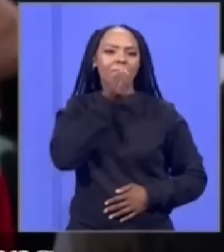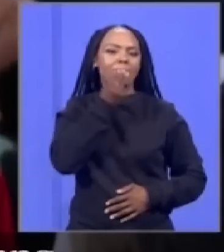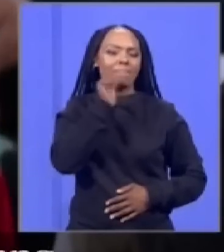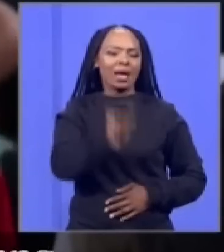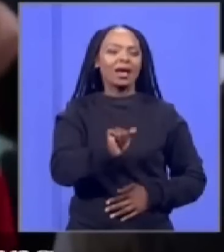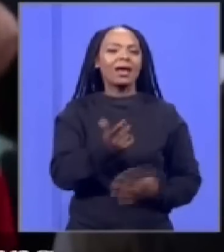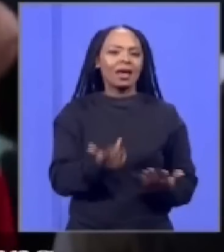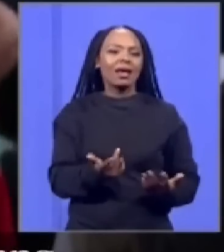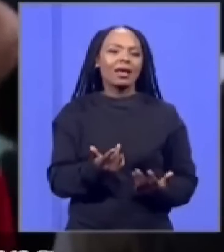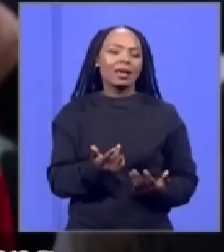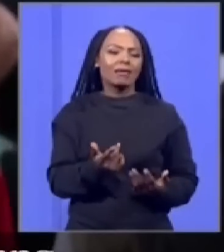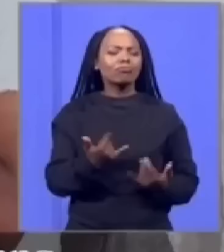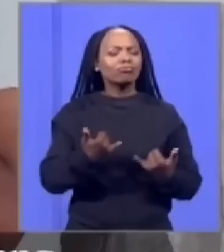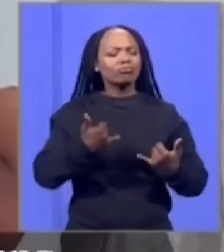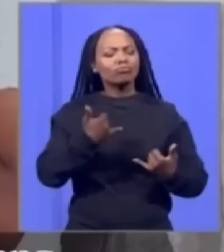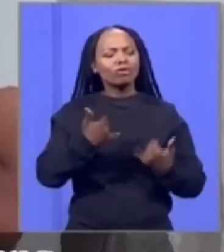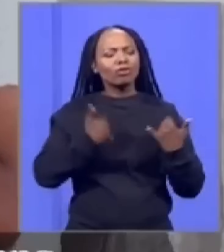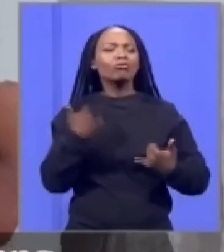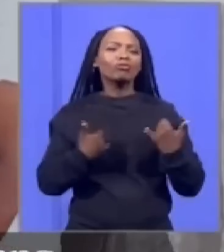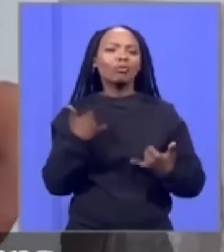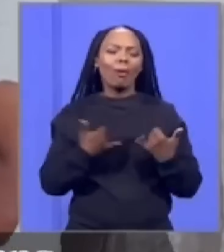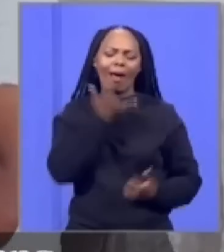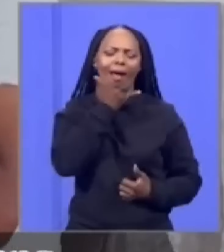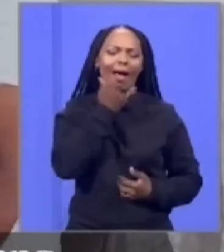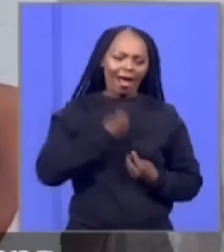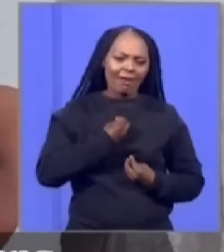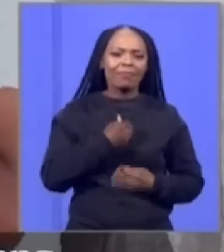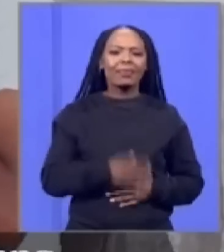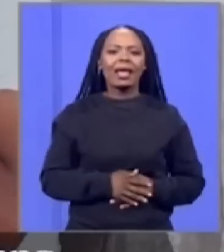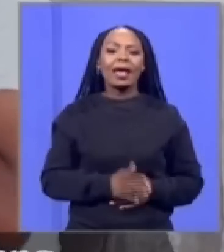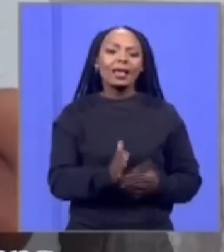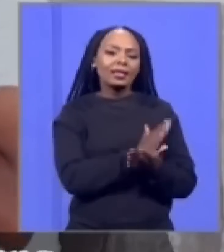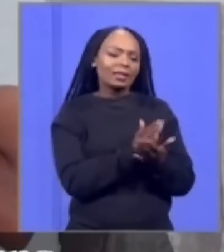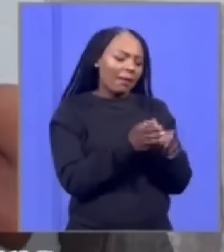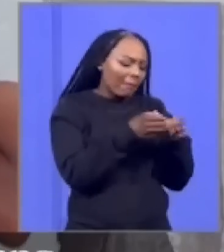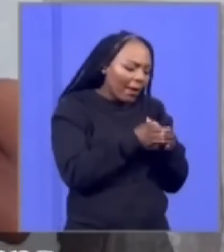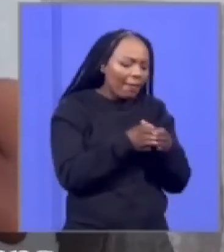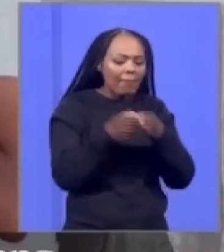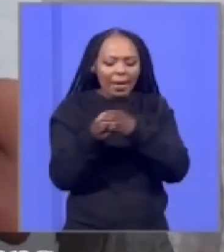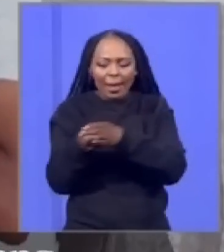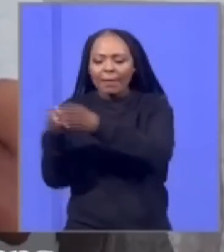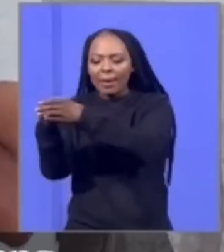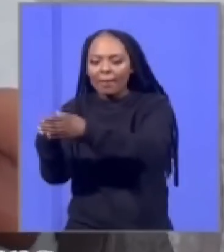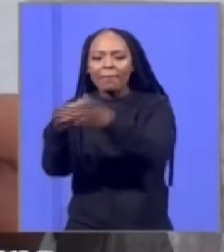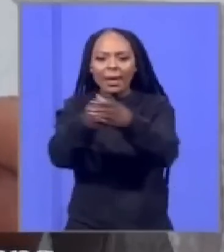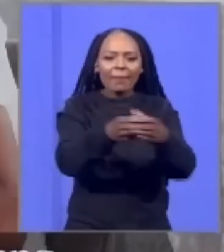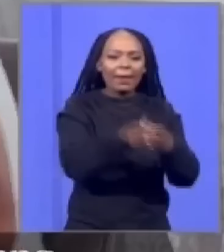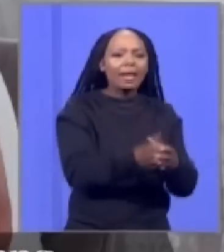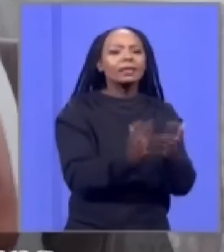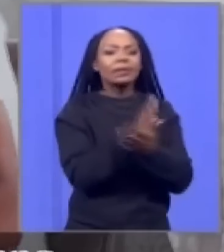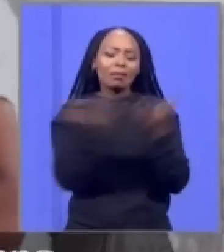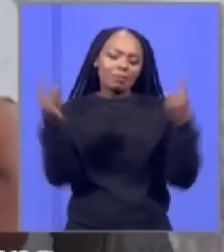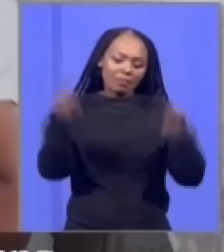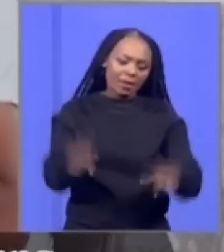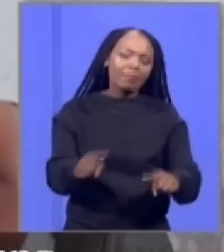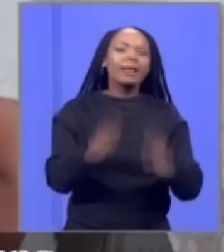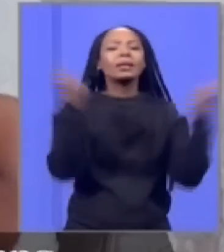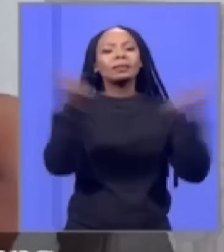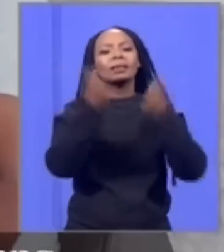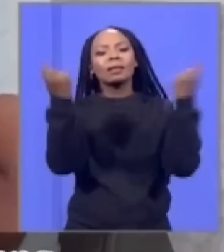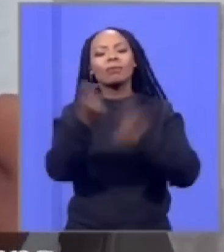re itumetse le ba losika. Le ha malapa a mang a ne a ipupile dihlotswana, ba bang ba batho ba tlile moketeng ona wa letsatsi la